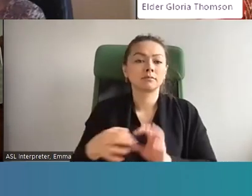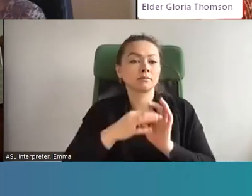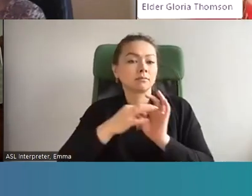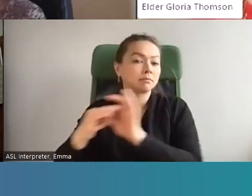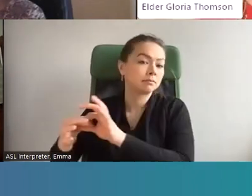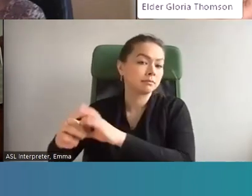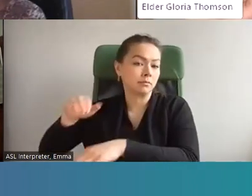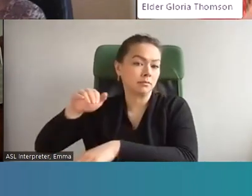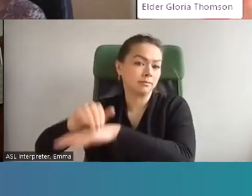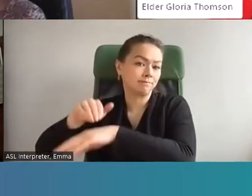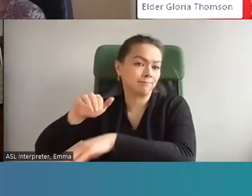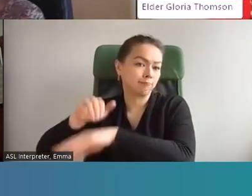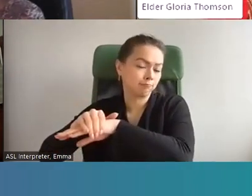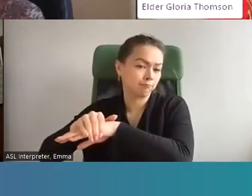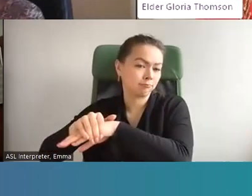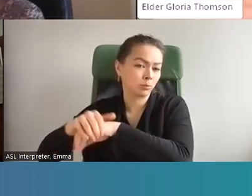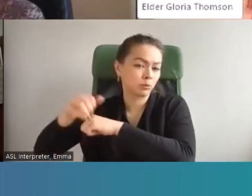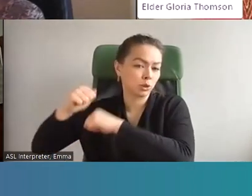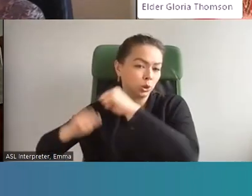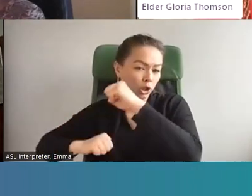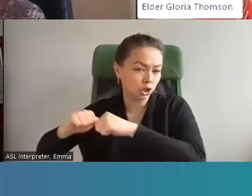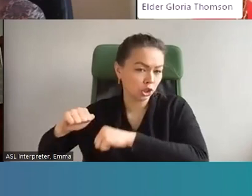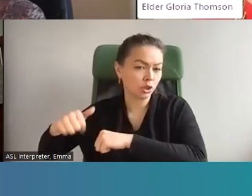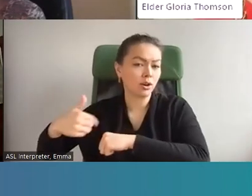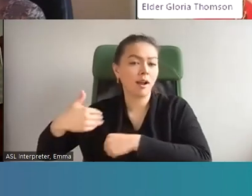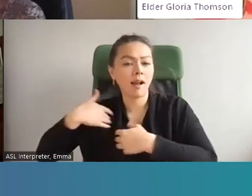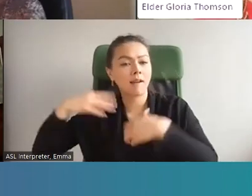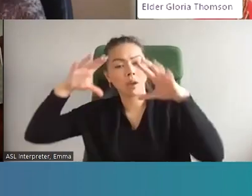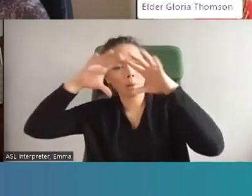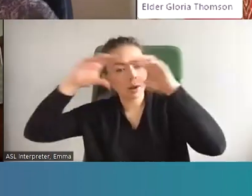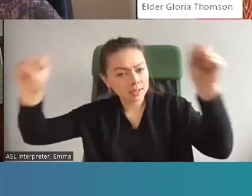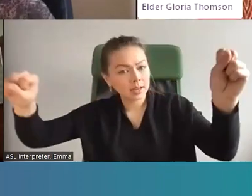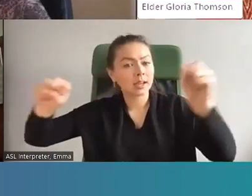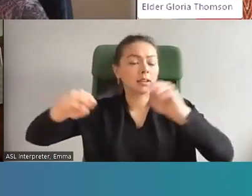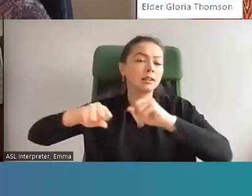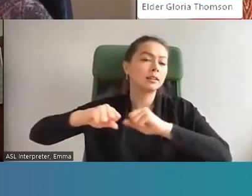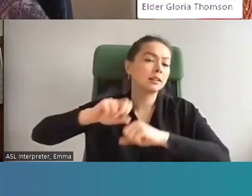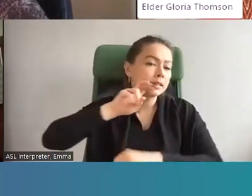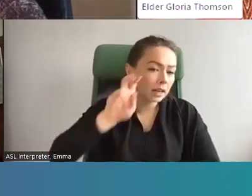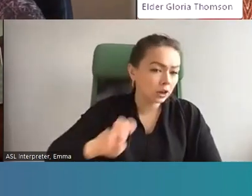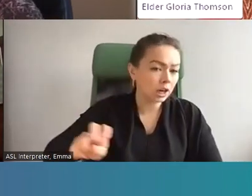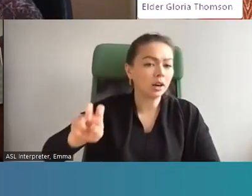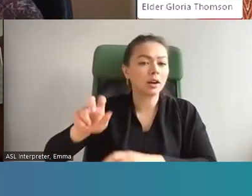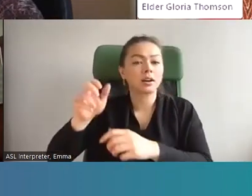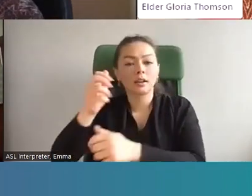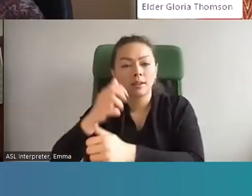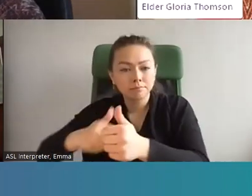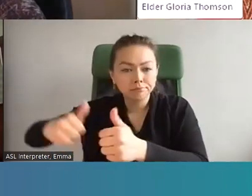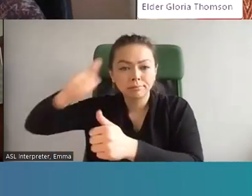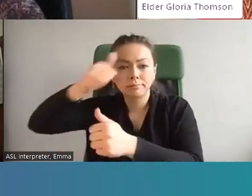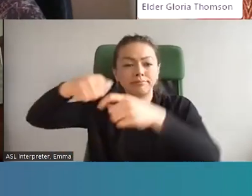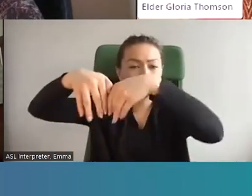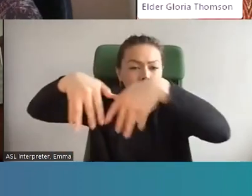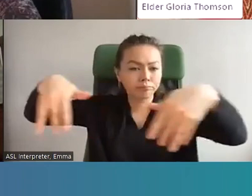a president and a secretary and a da-da-da-da-da-da-da down the line, and a senator.